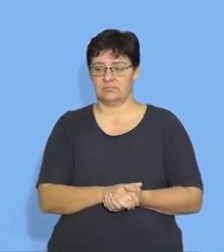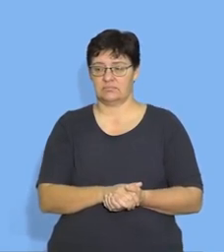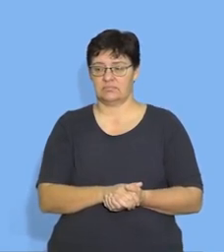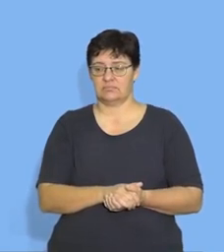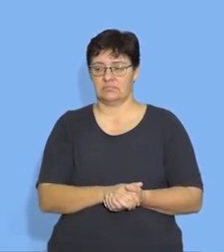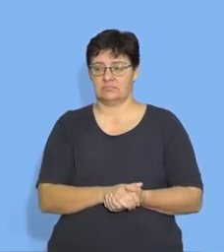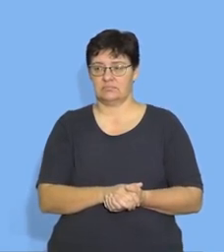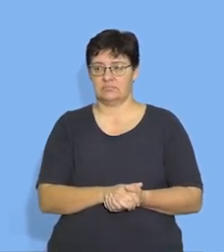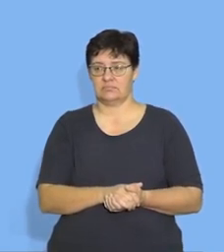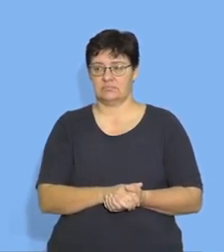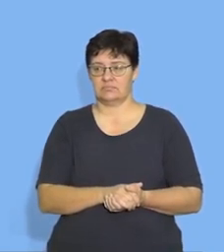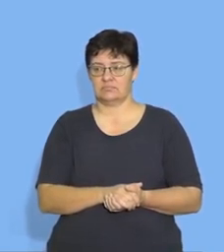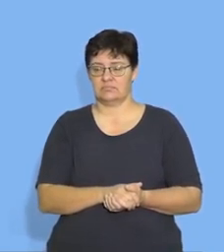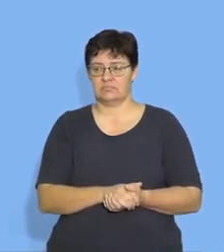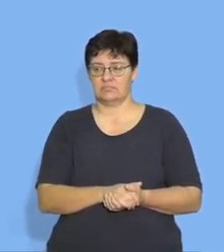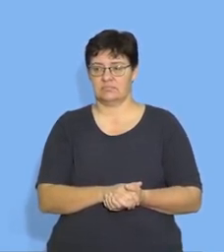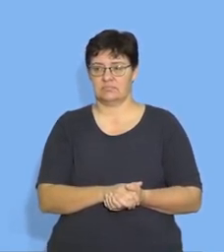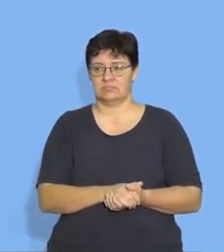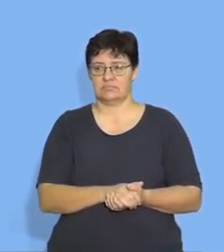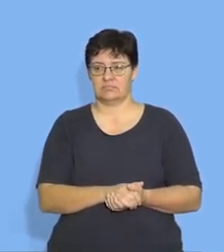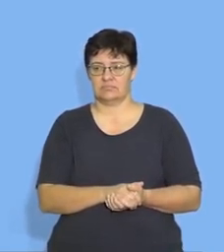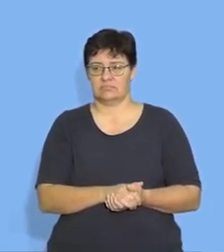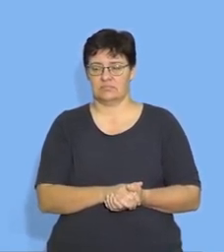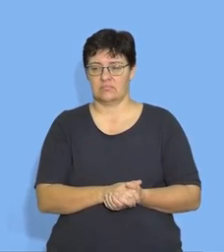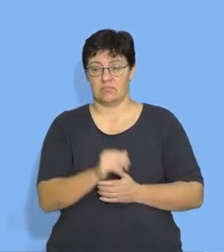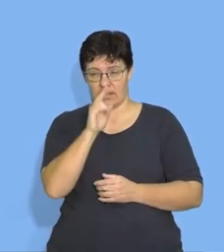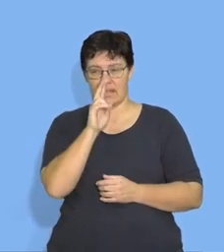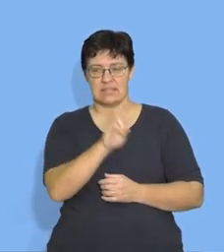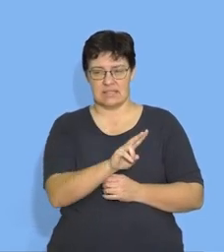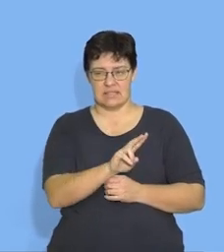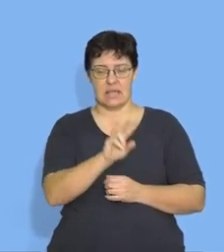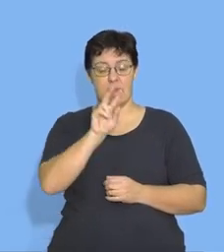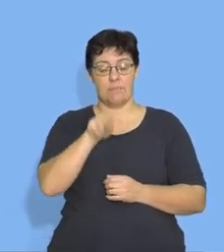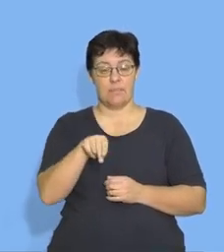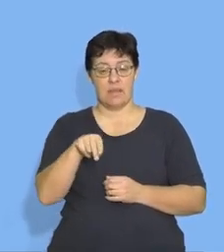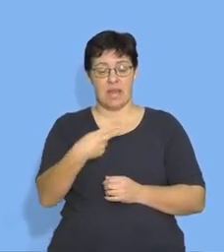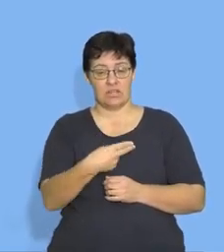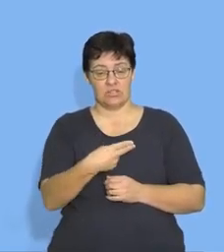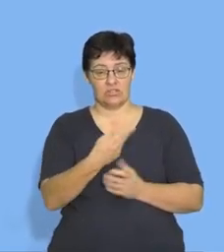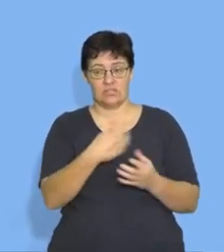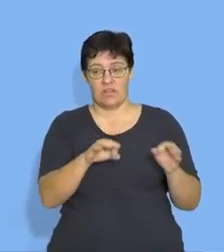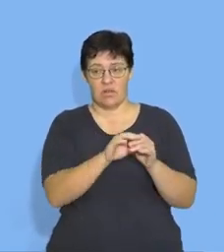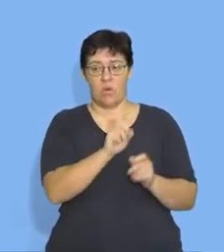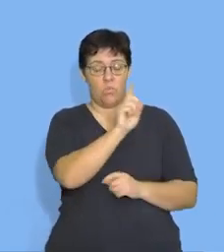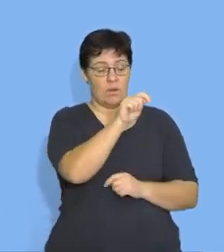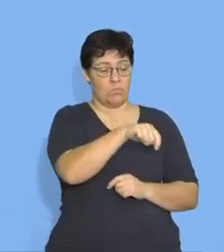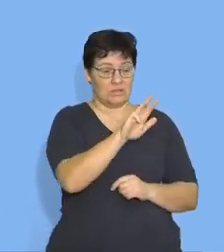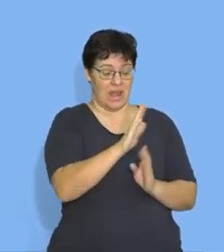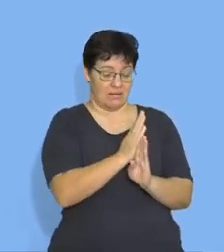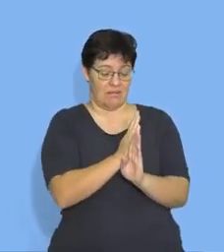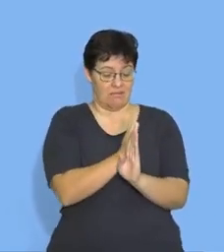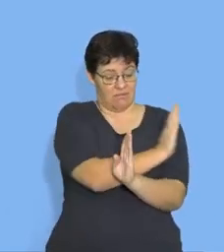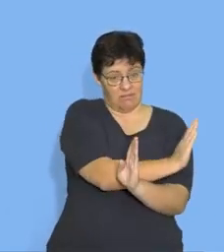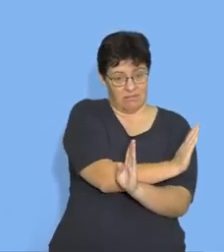that, okay? So that's the battery acid. As you can see, the pH value is 1.9. So this suggests that